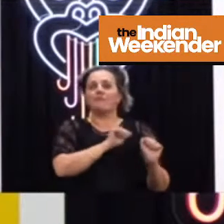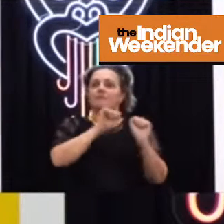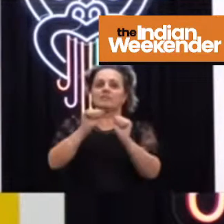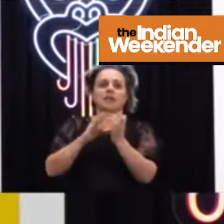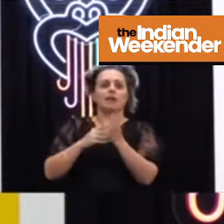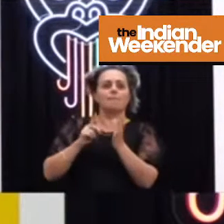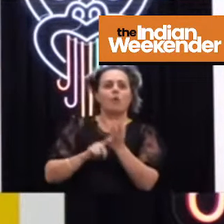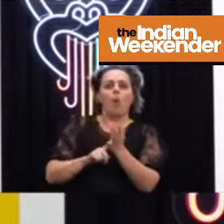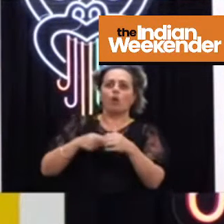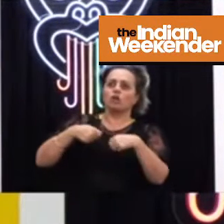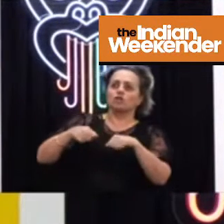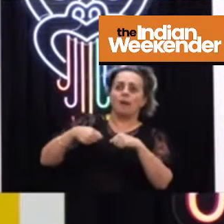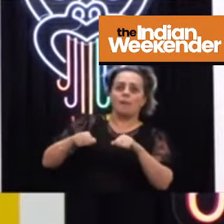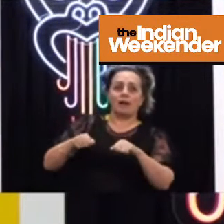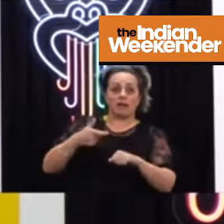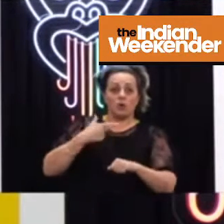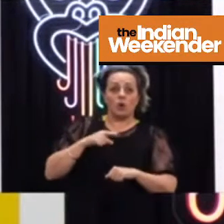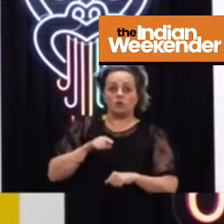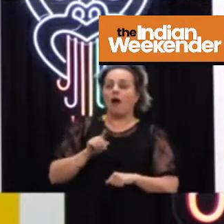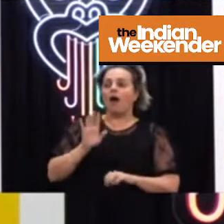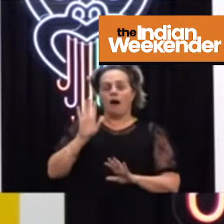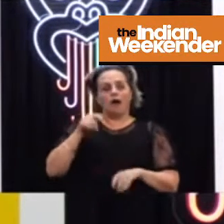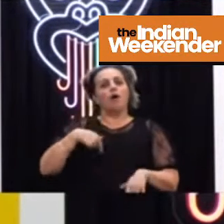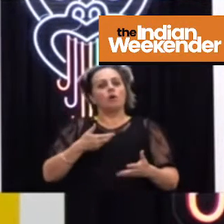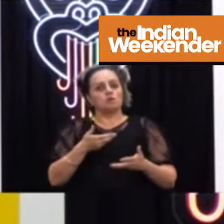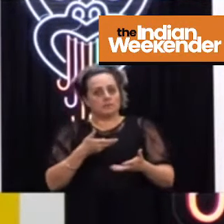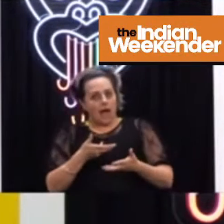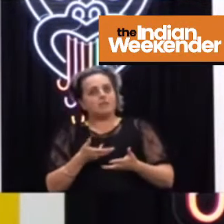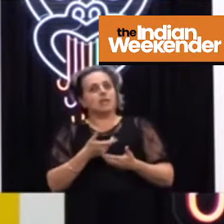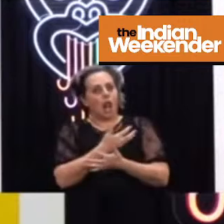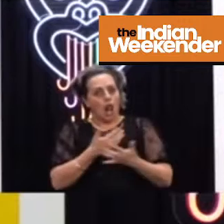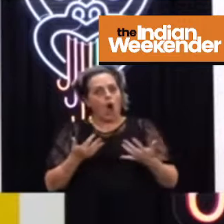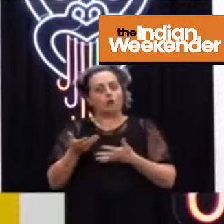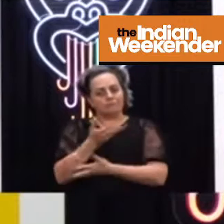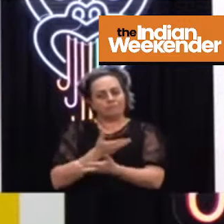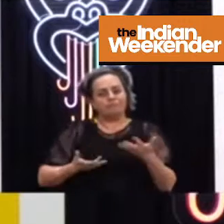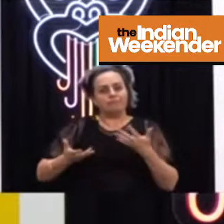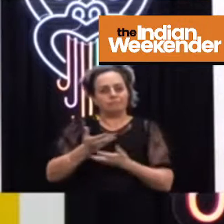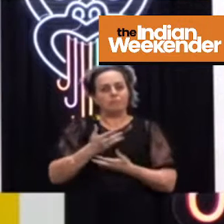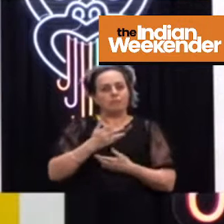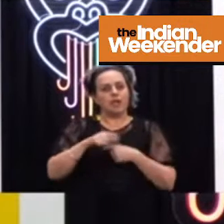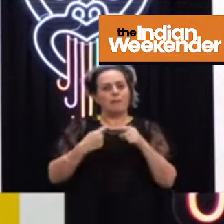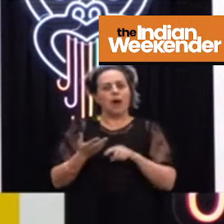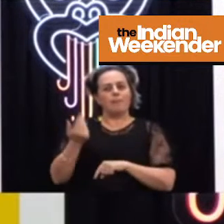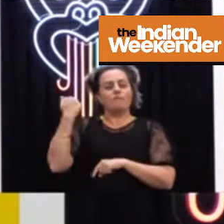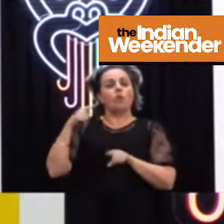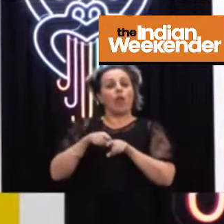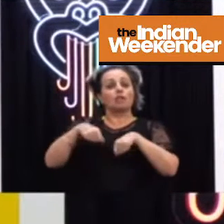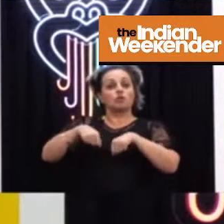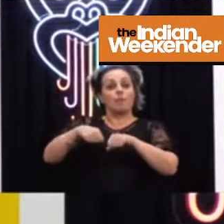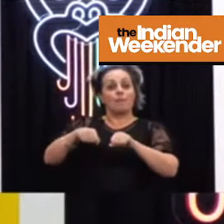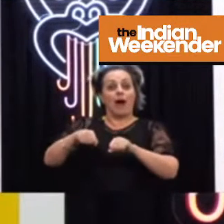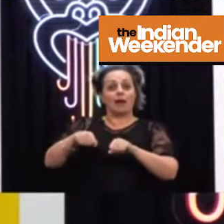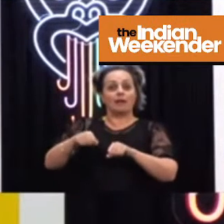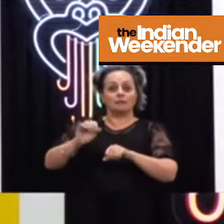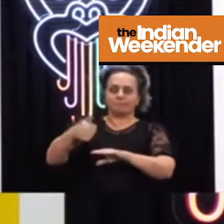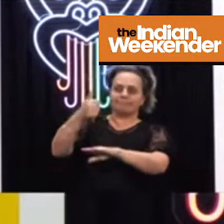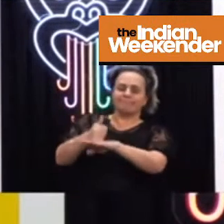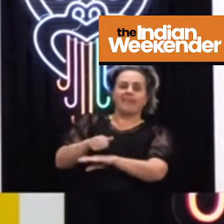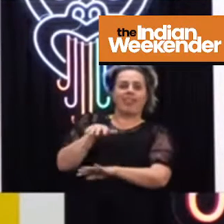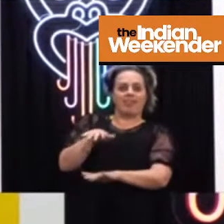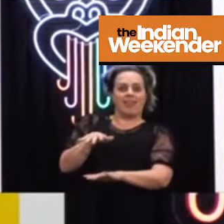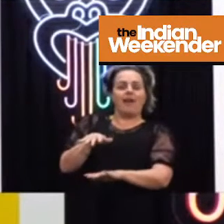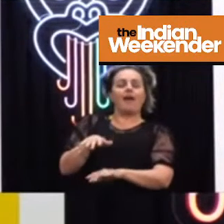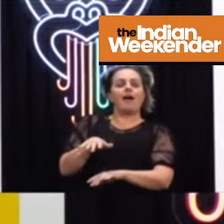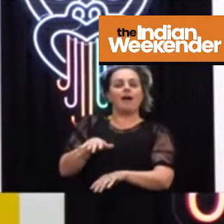virus hotspots? Yeah, so we've discussed this question quite a lot. We've talked about the past where supermarkets have been used. And in the past,